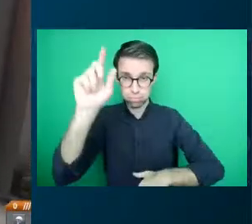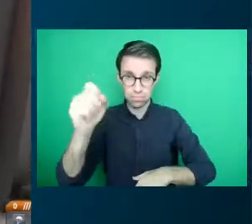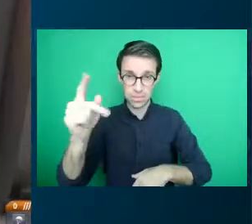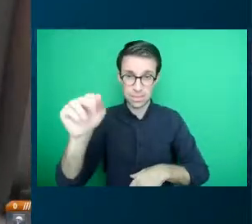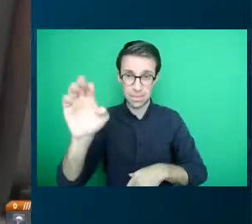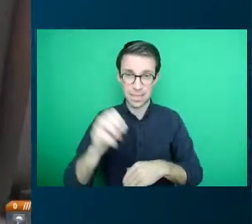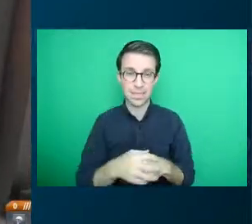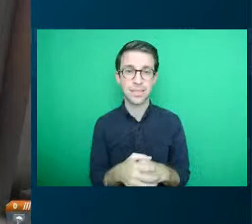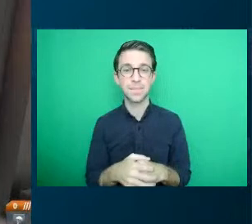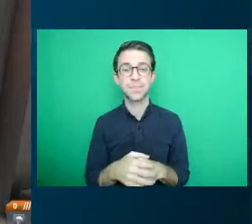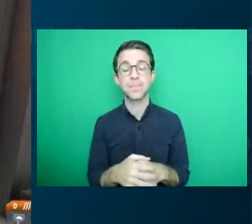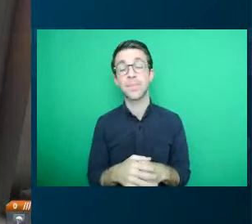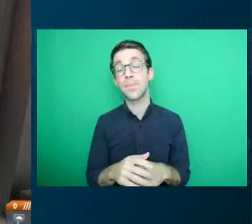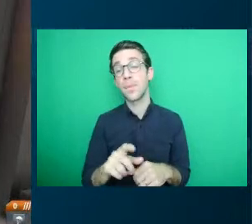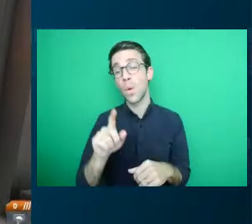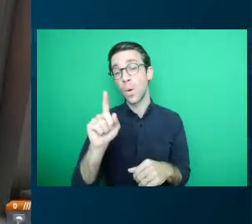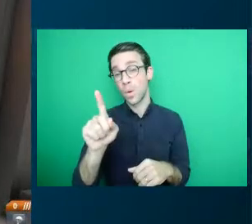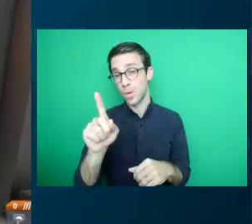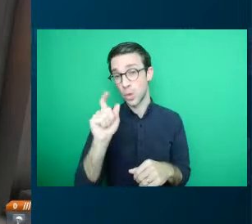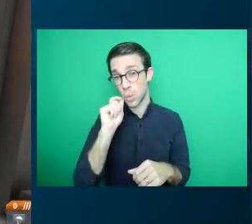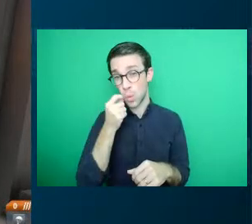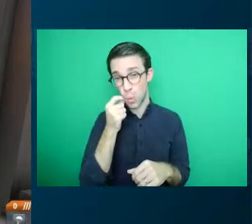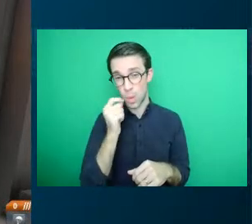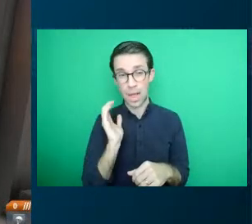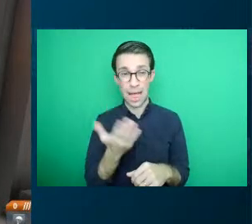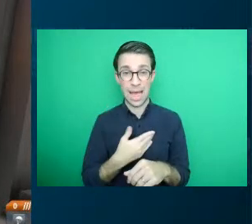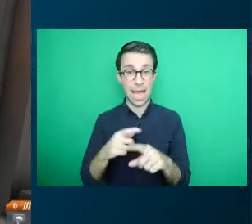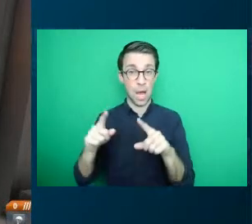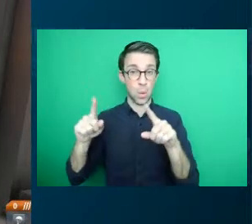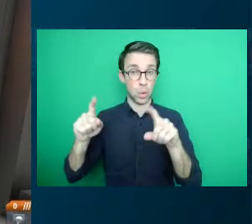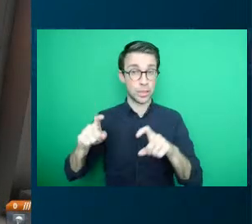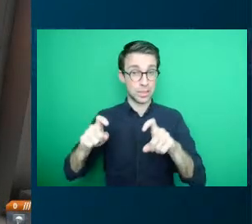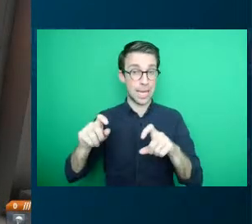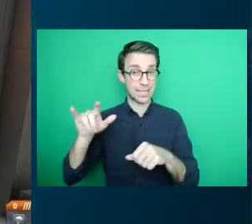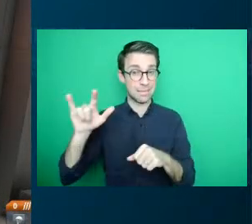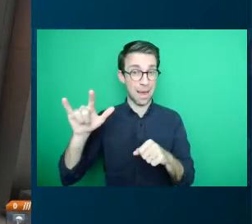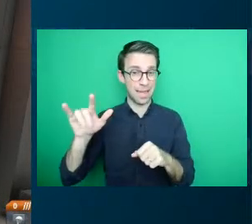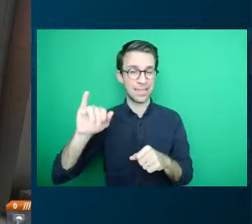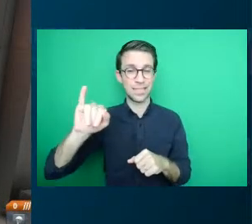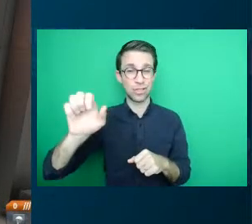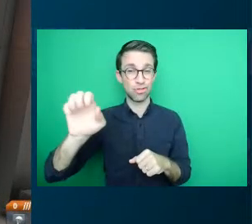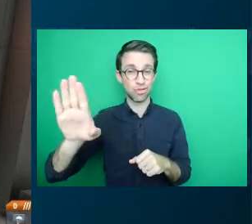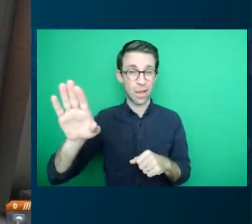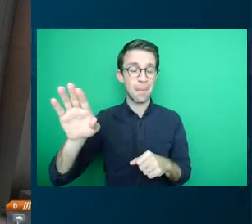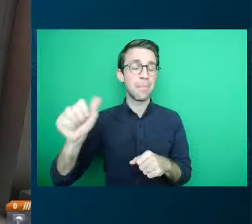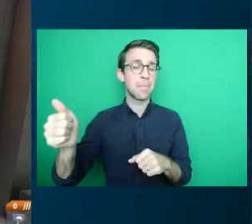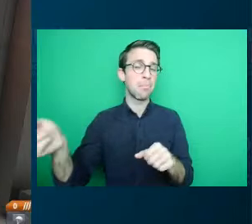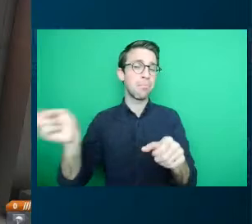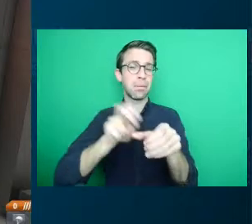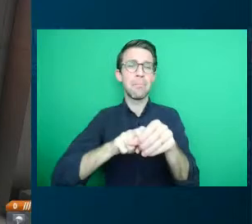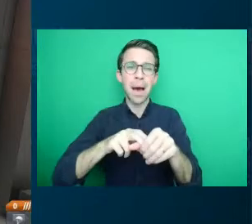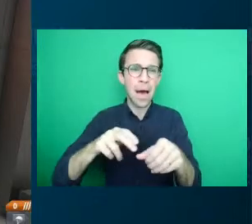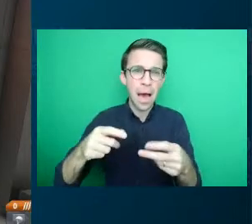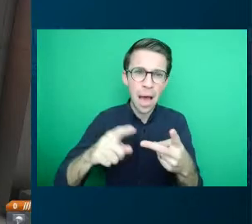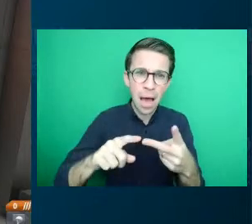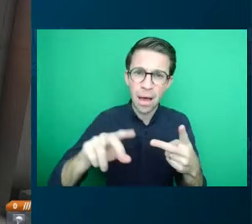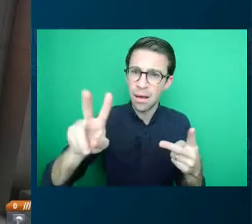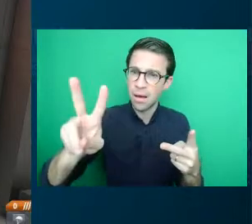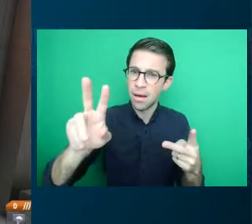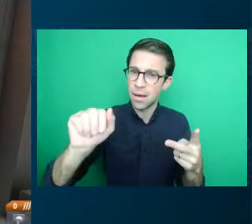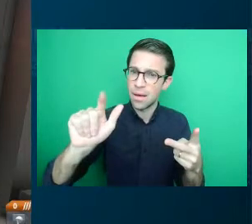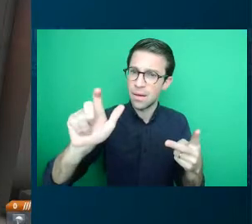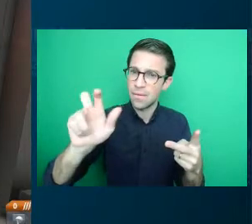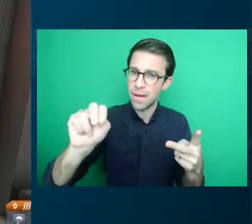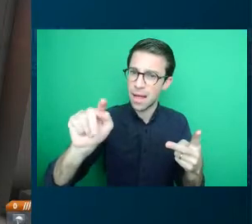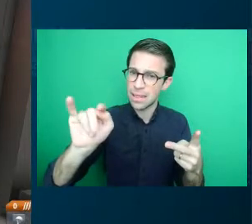thing about this, by the way, we've had our test pilot, Jeb, doing all these tests. not just Jeb, Valentina can fly as well. Let's